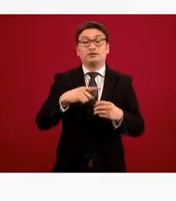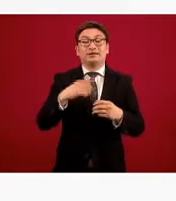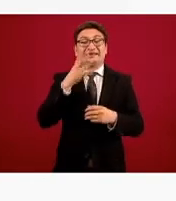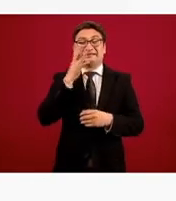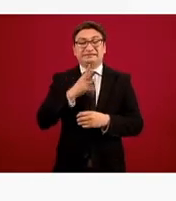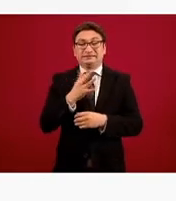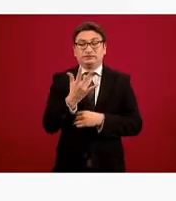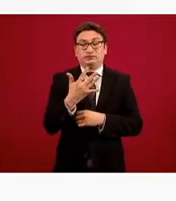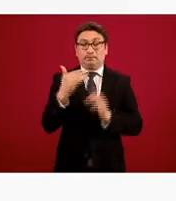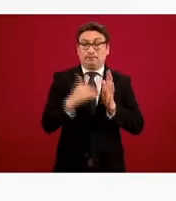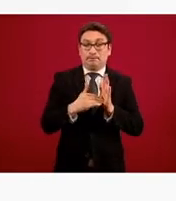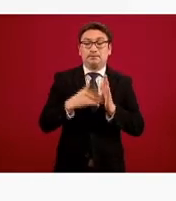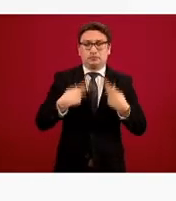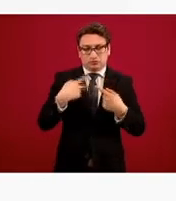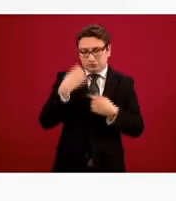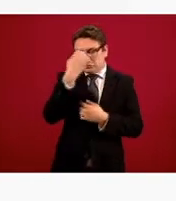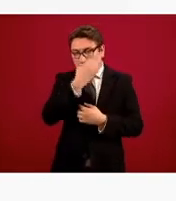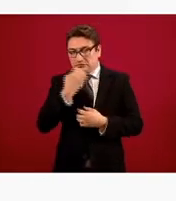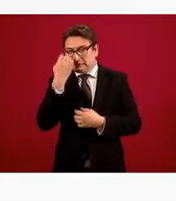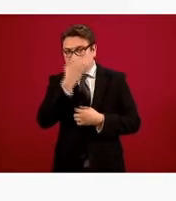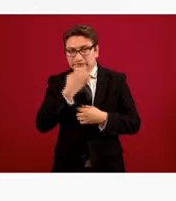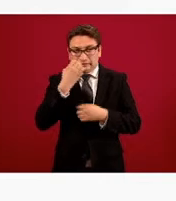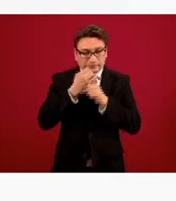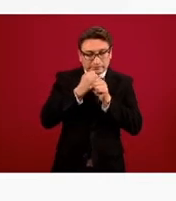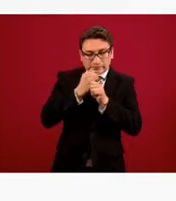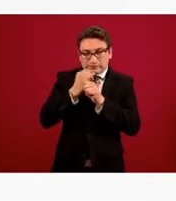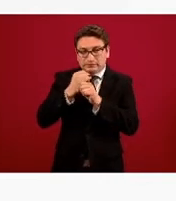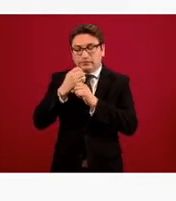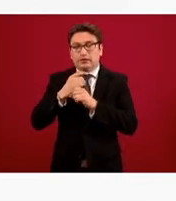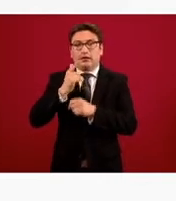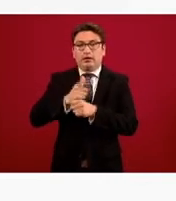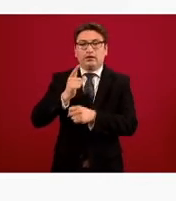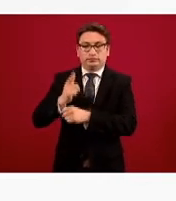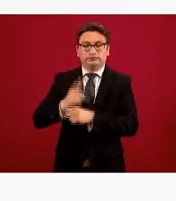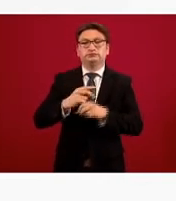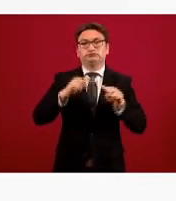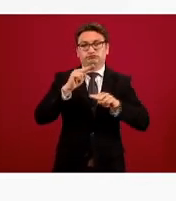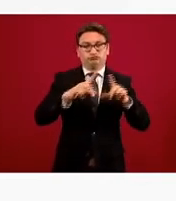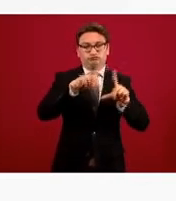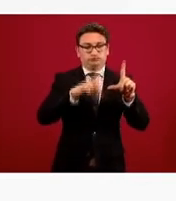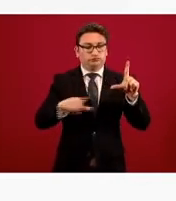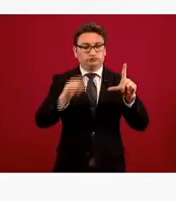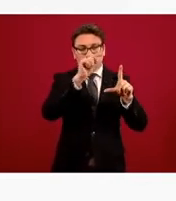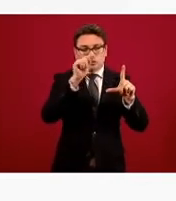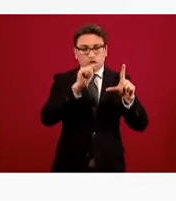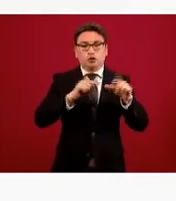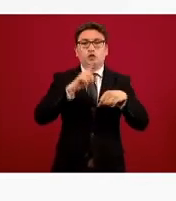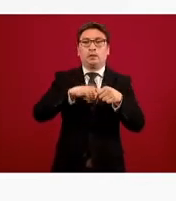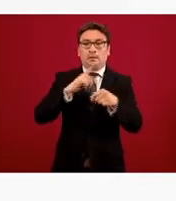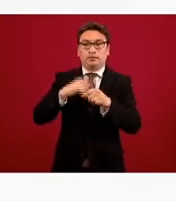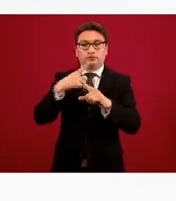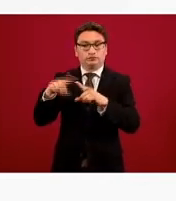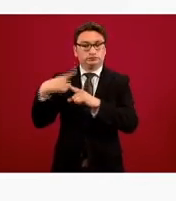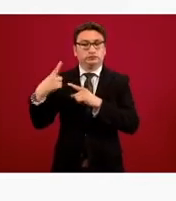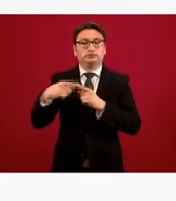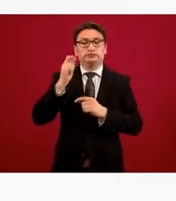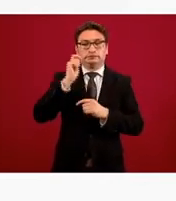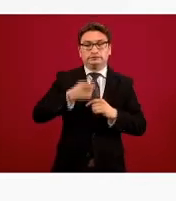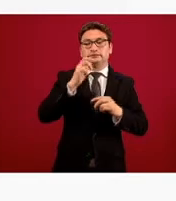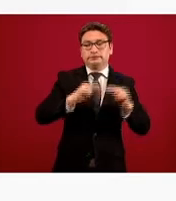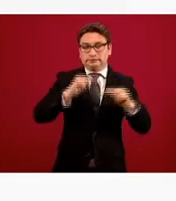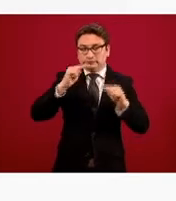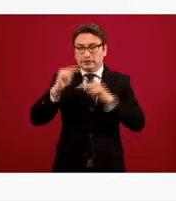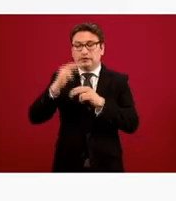686 people have died because of this disease. We have studied an overall